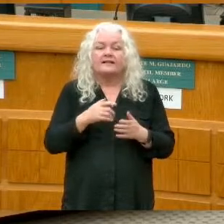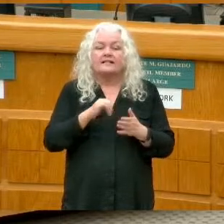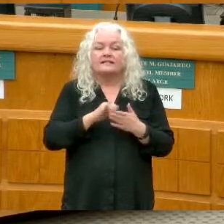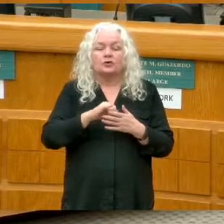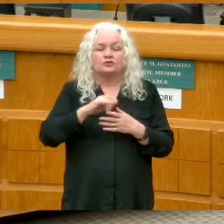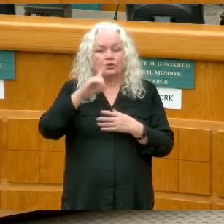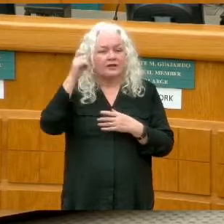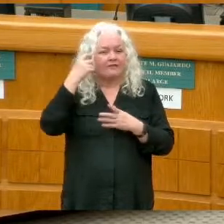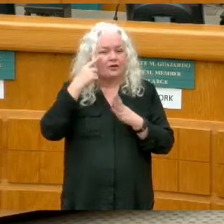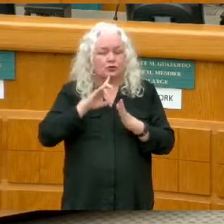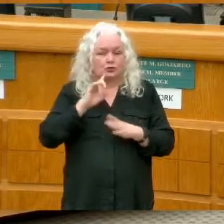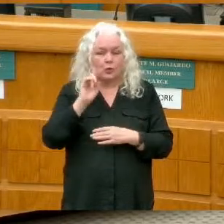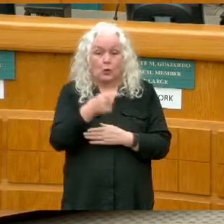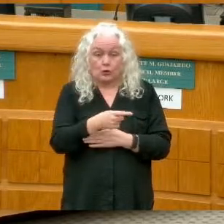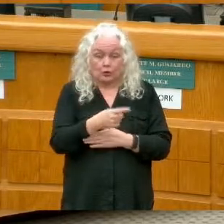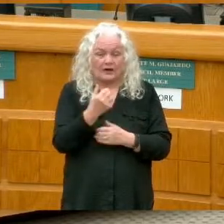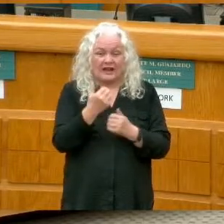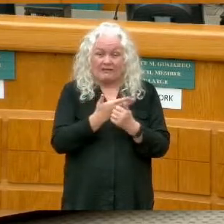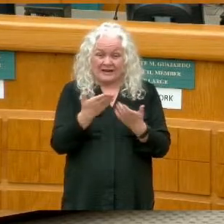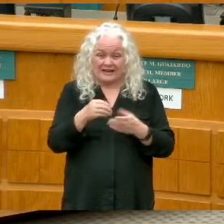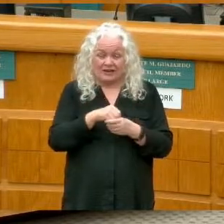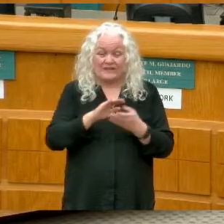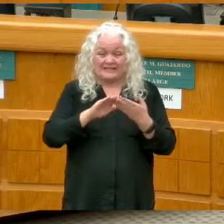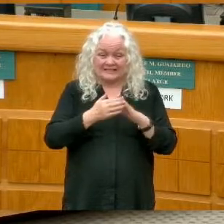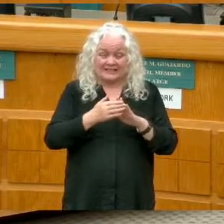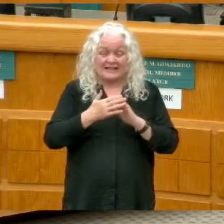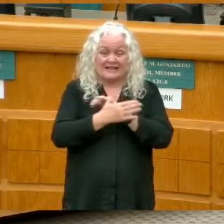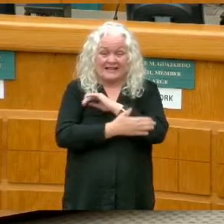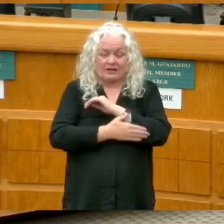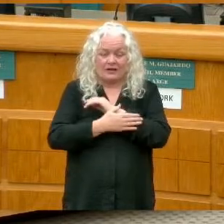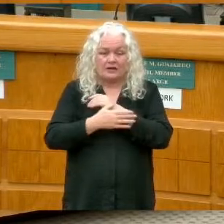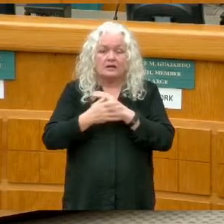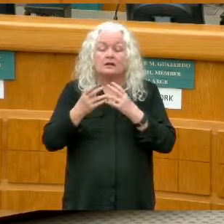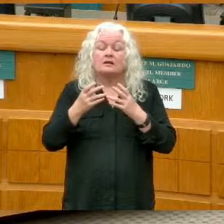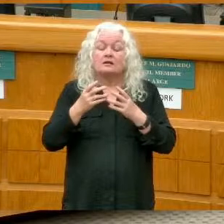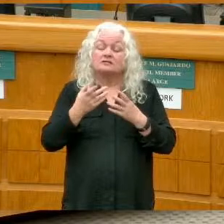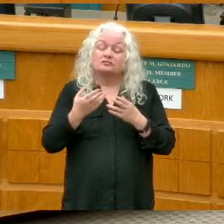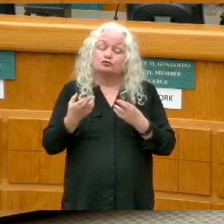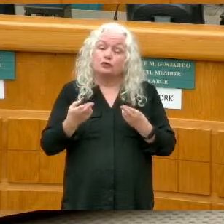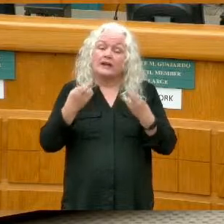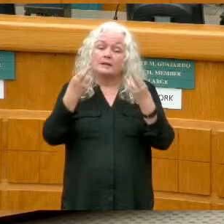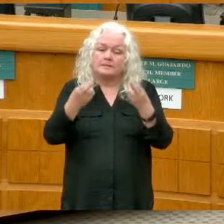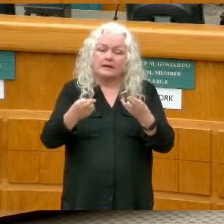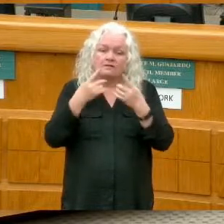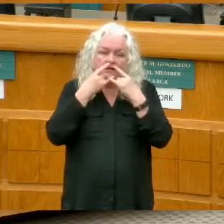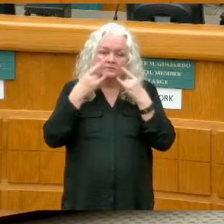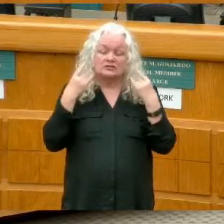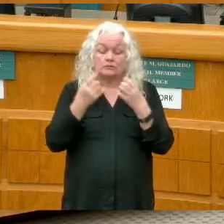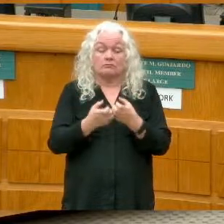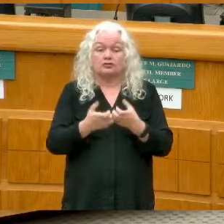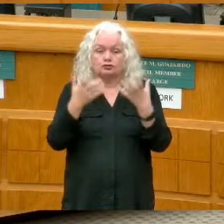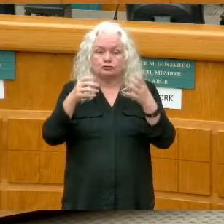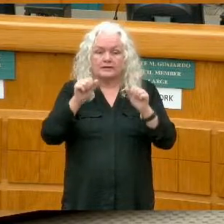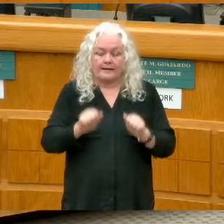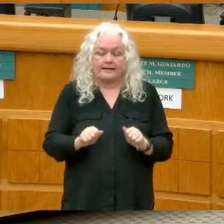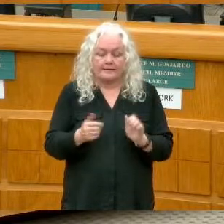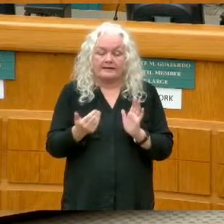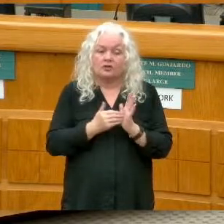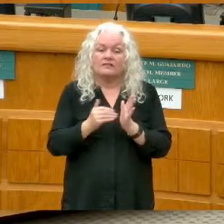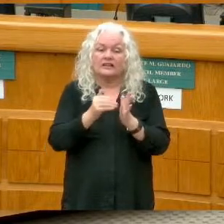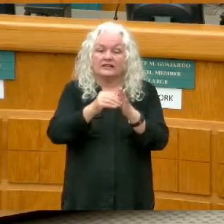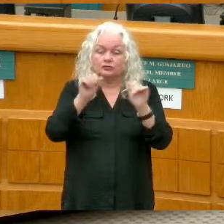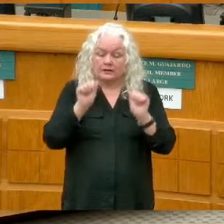governor's orders. Everybody here at the city and county recommend you wear a face mask as much as you can and as often as you